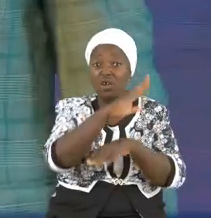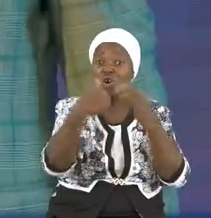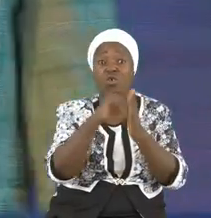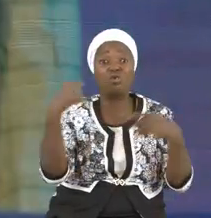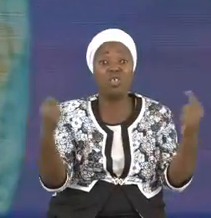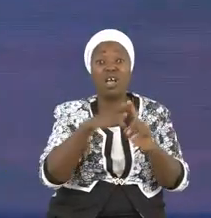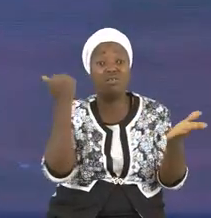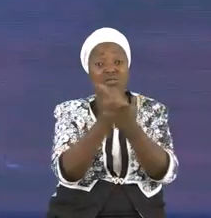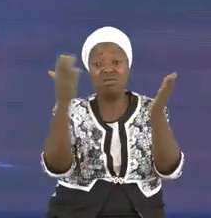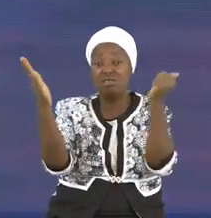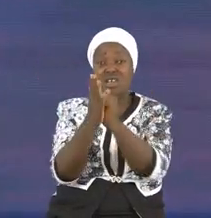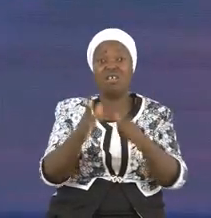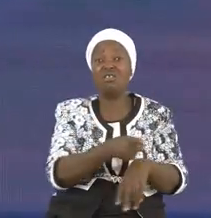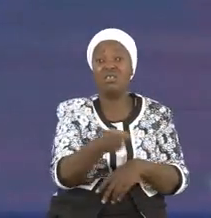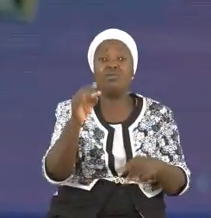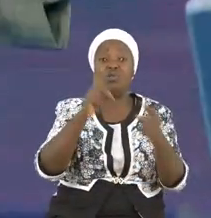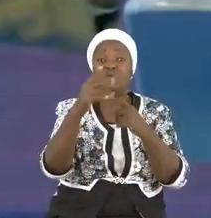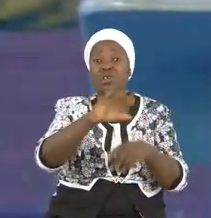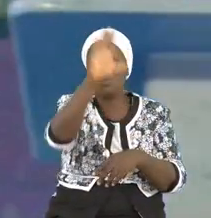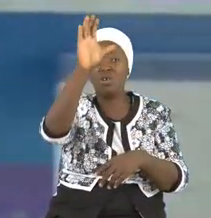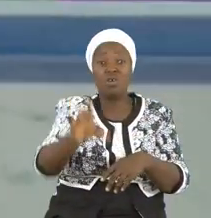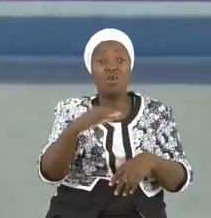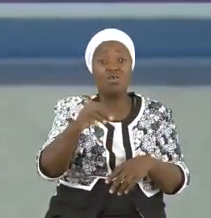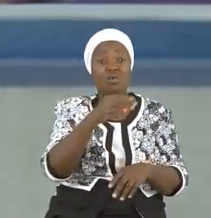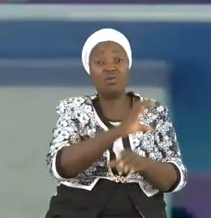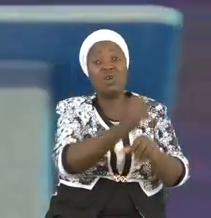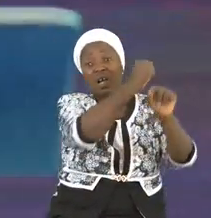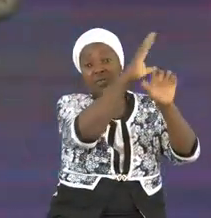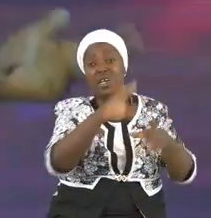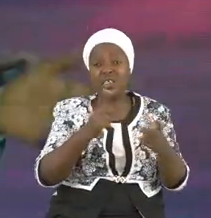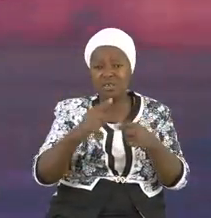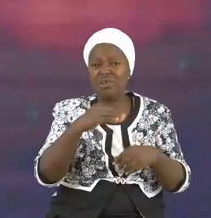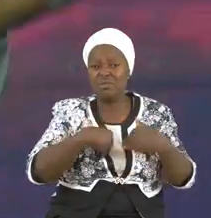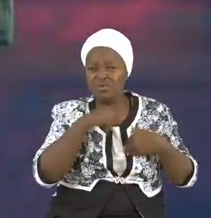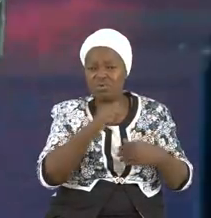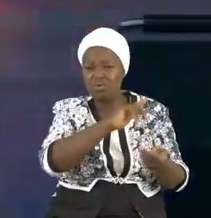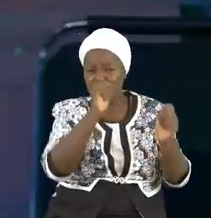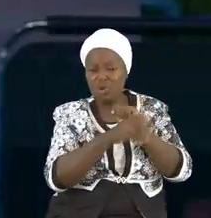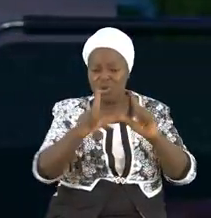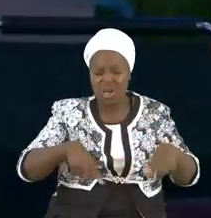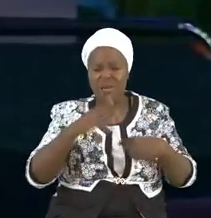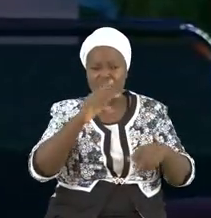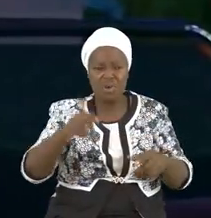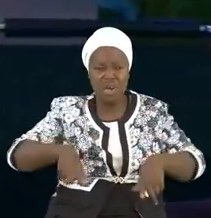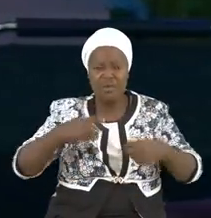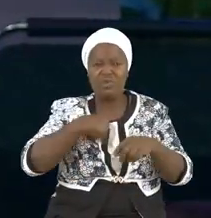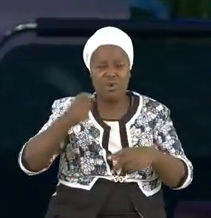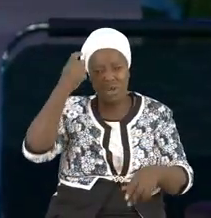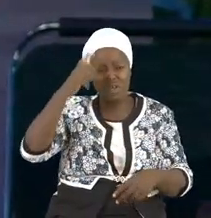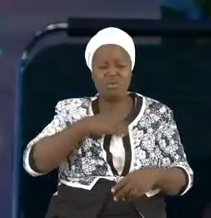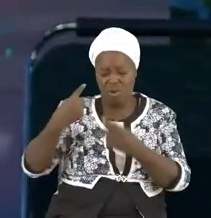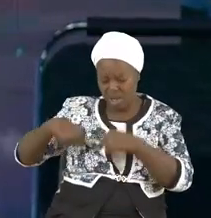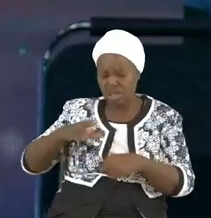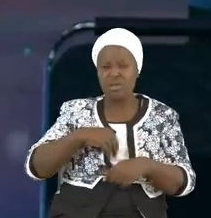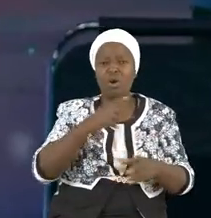to the cross of Calvary. And you have not turned your life, your heart, your mind, everything fully unto